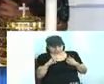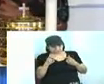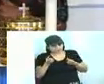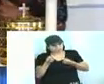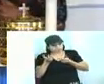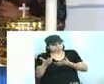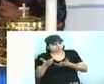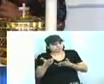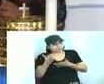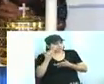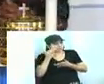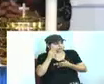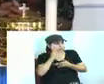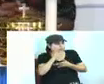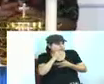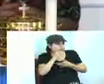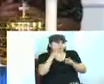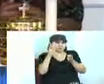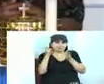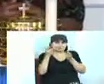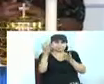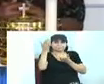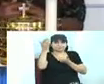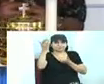to know who is in charge.